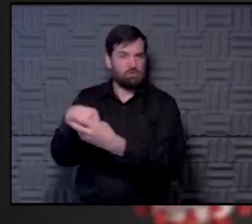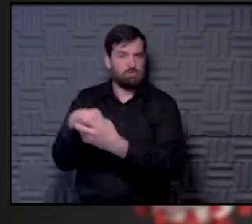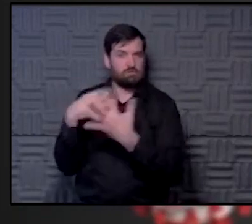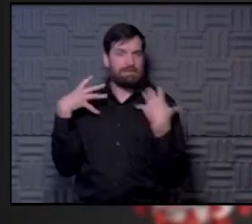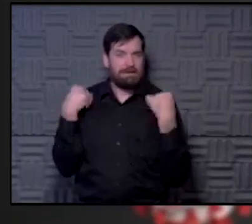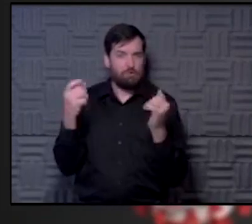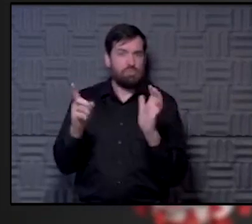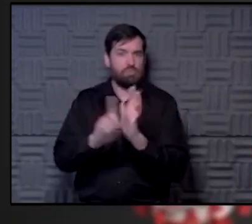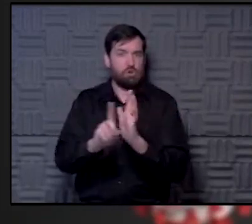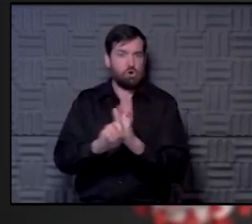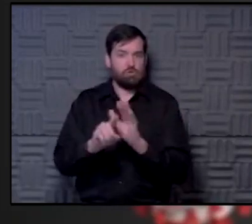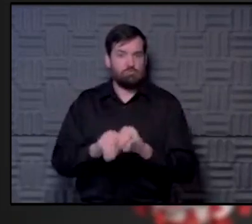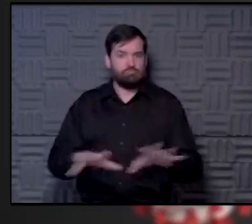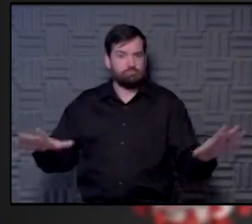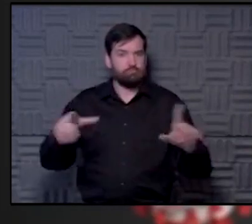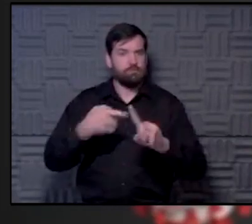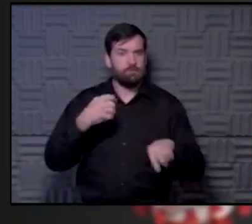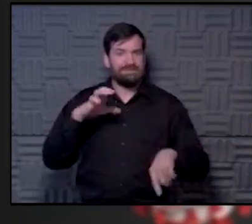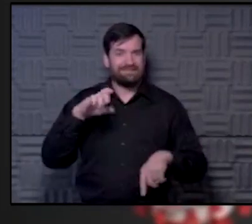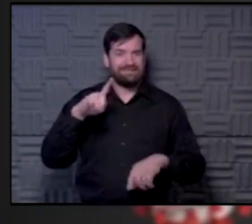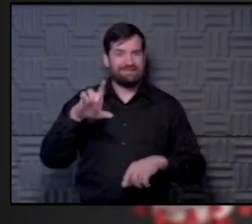that went out on Monday,